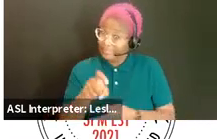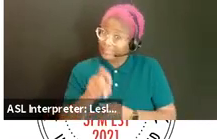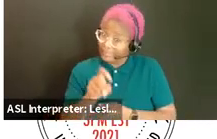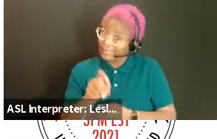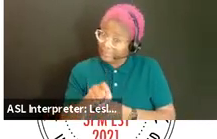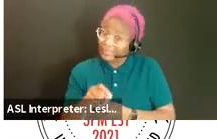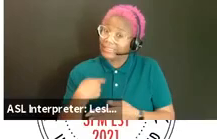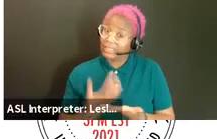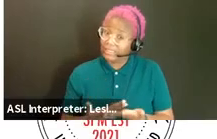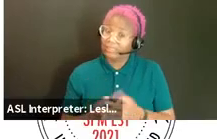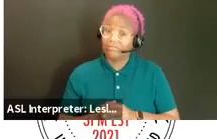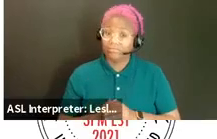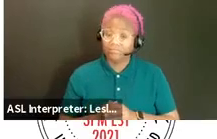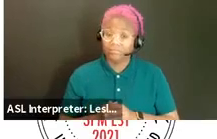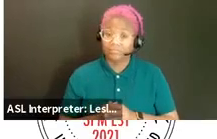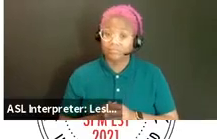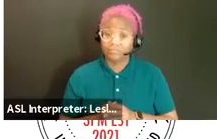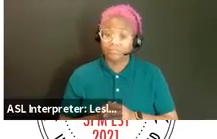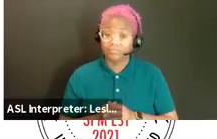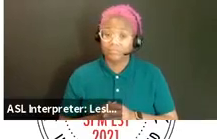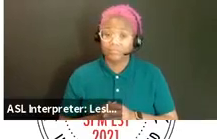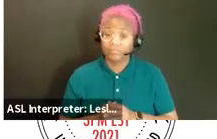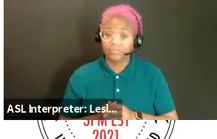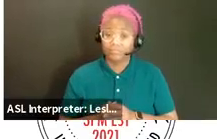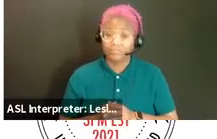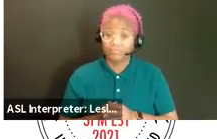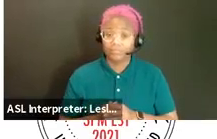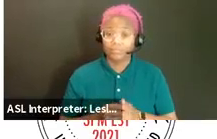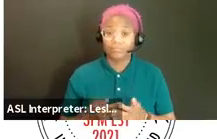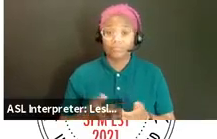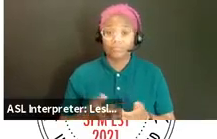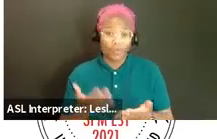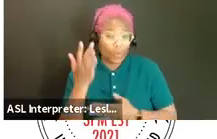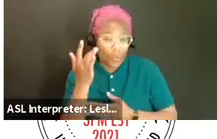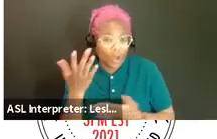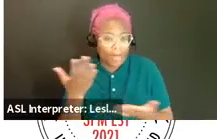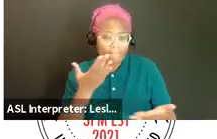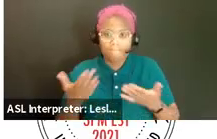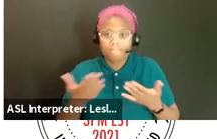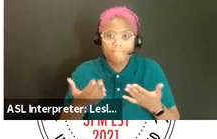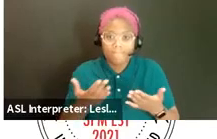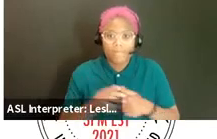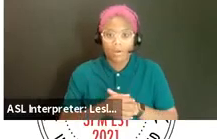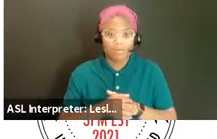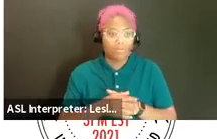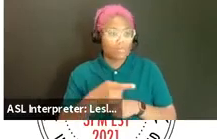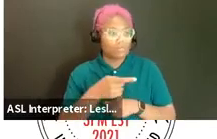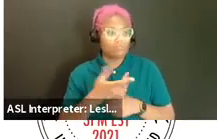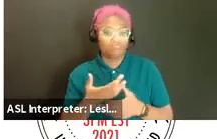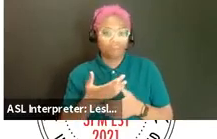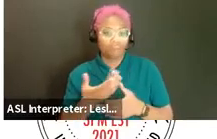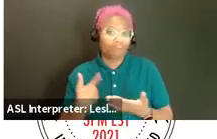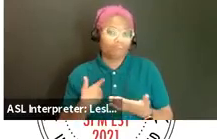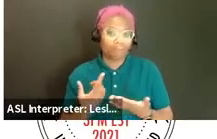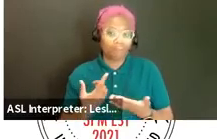situation, meaning that the venue can contact the consulate and